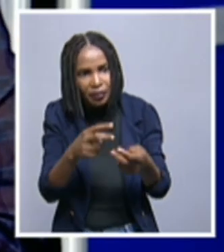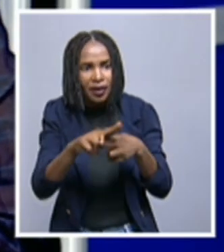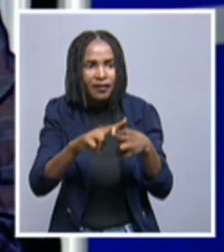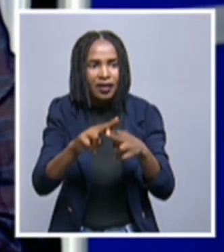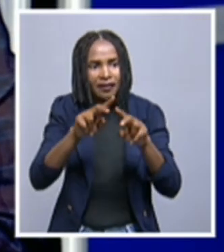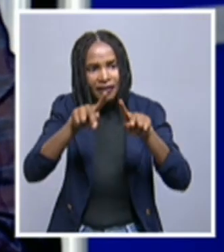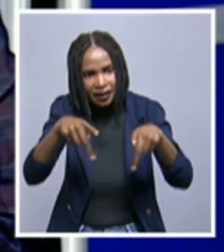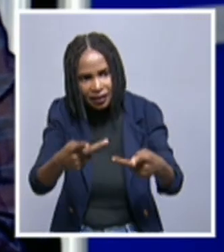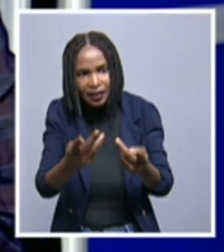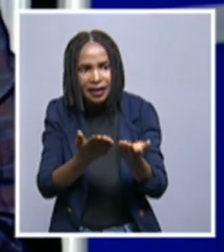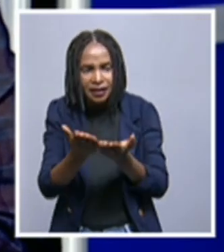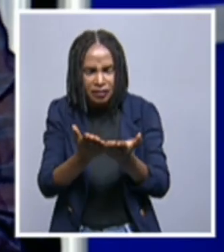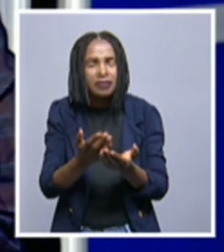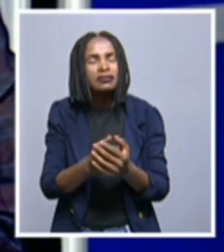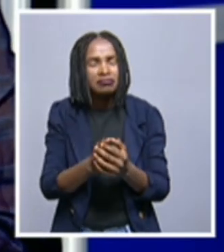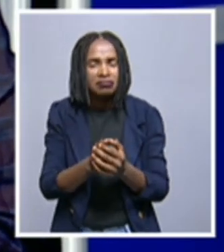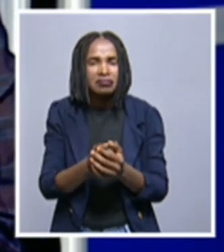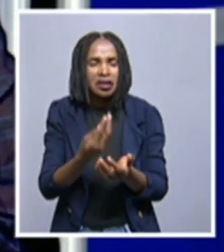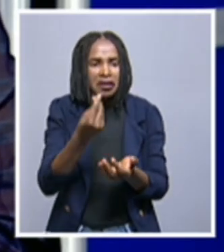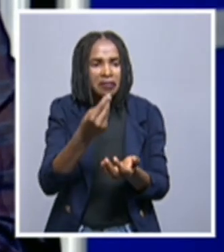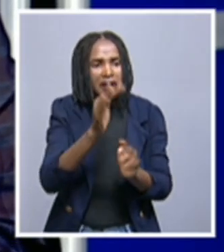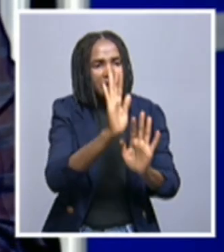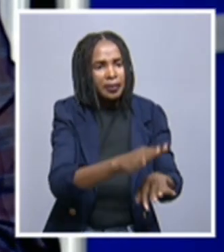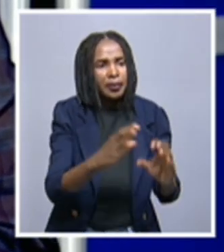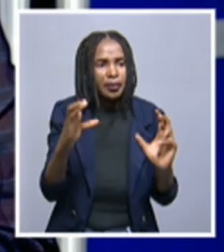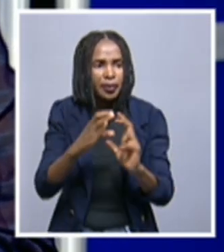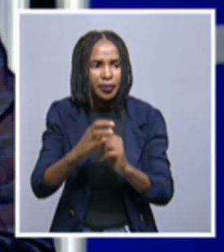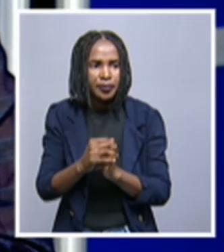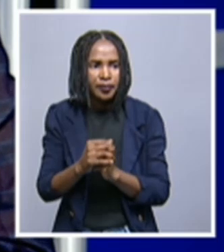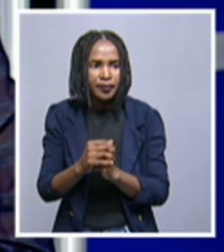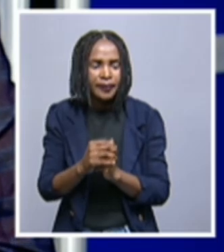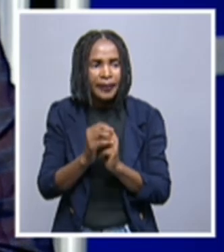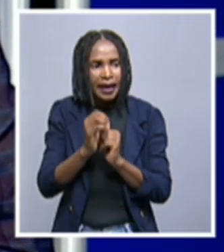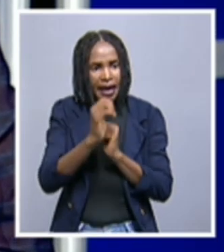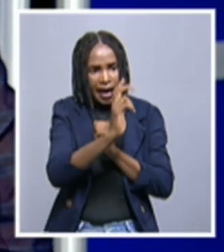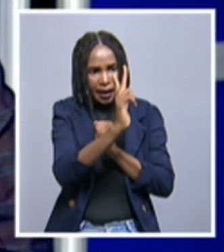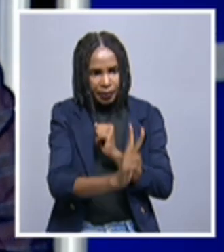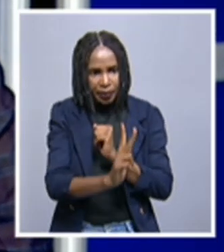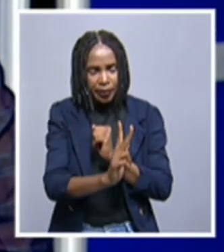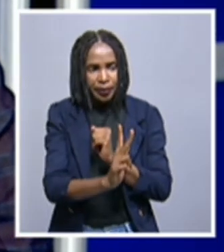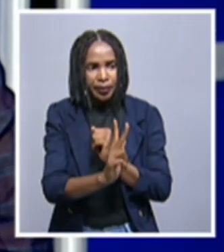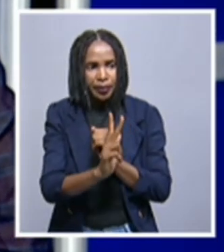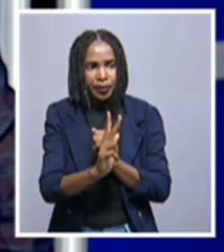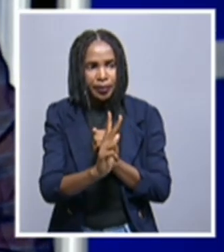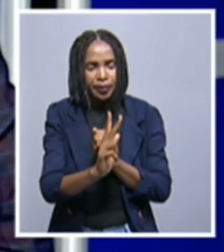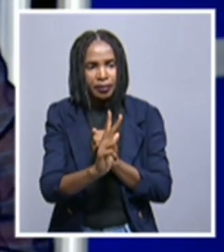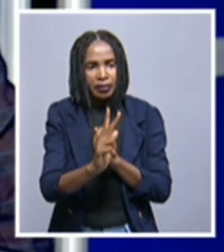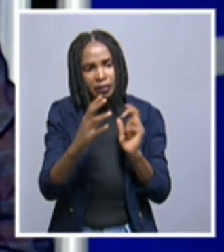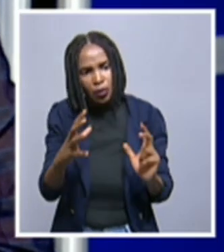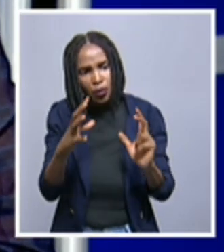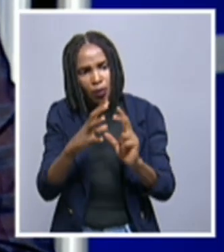those communities. And they encourage, or that encourages the cities or the residents of those towns